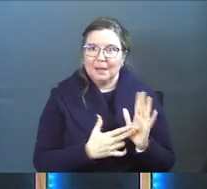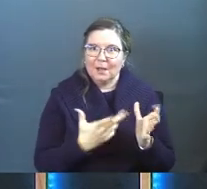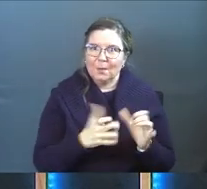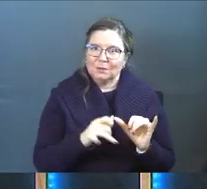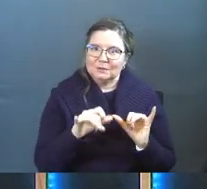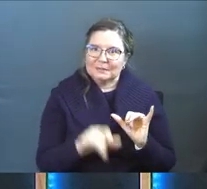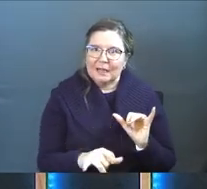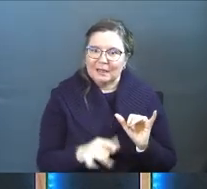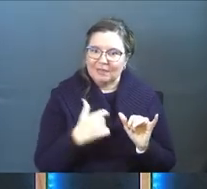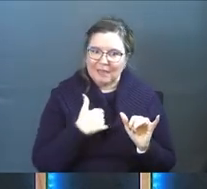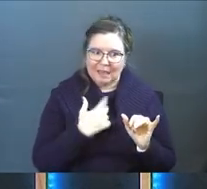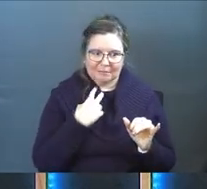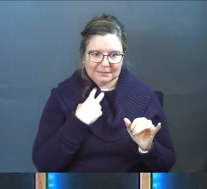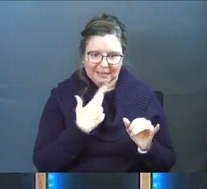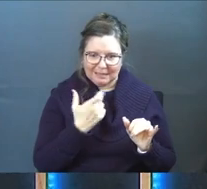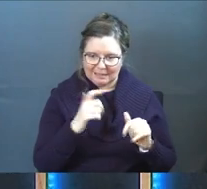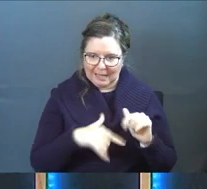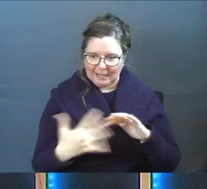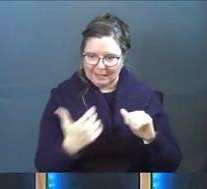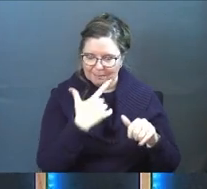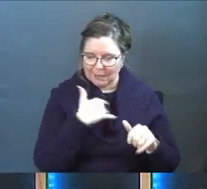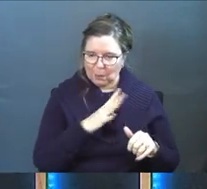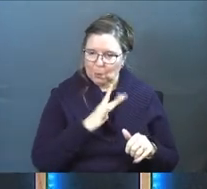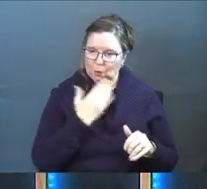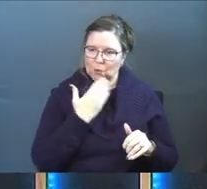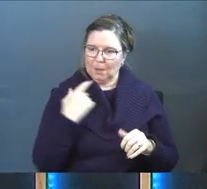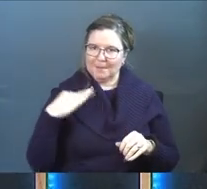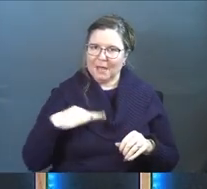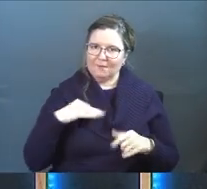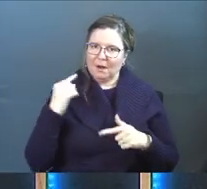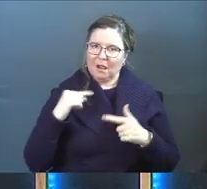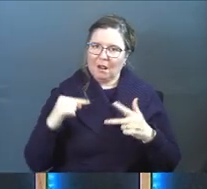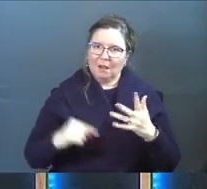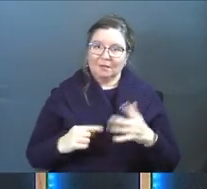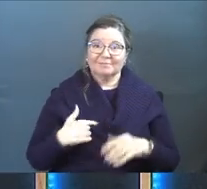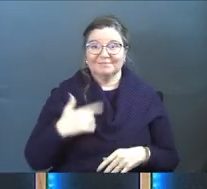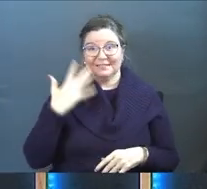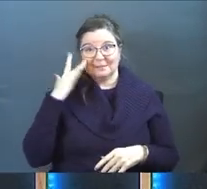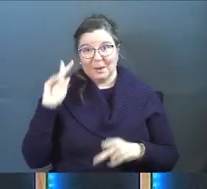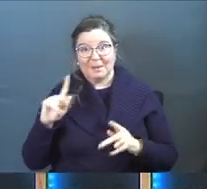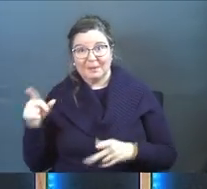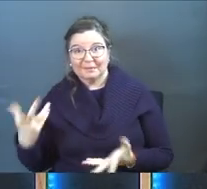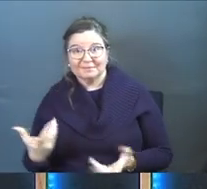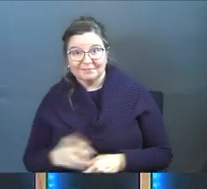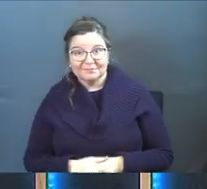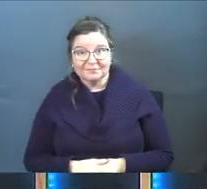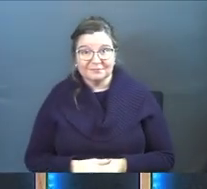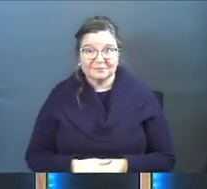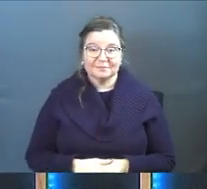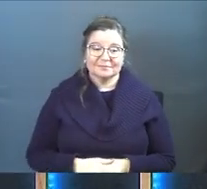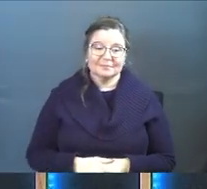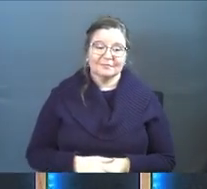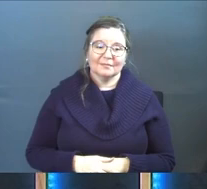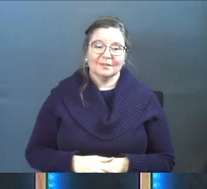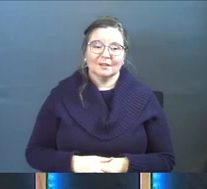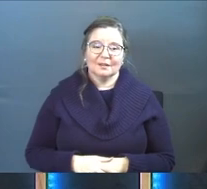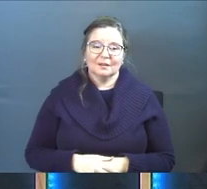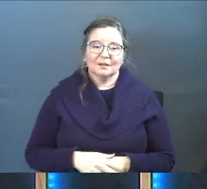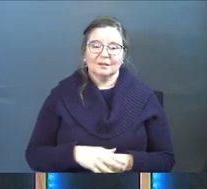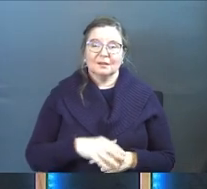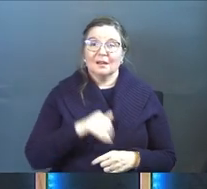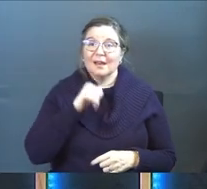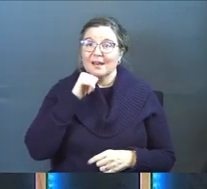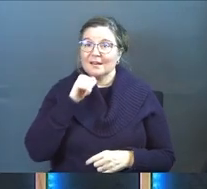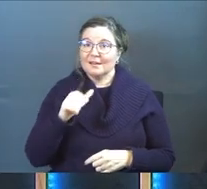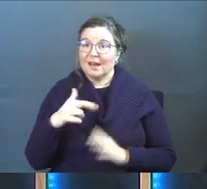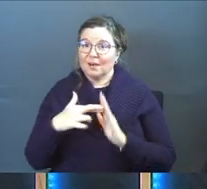It's like they stick me here. Yes, they do. Very smart people, right? An unconditional covenant is